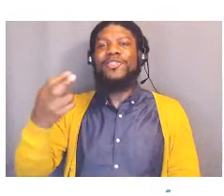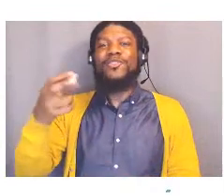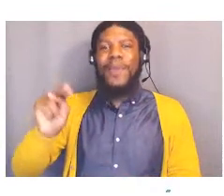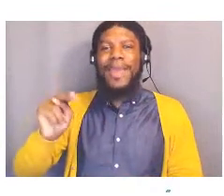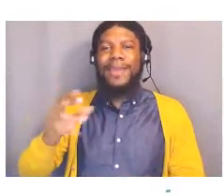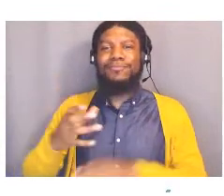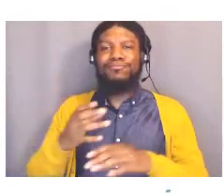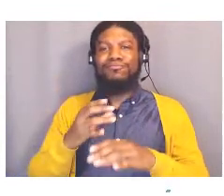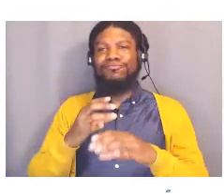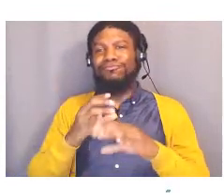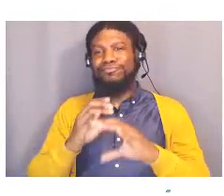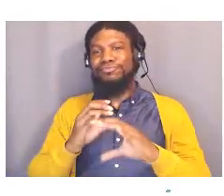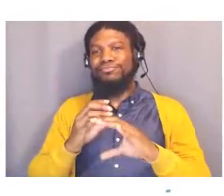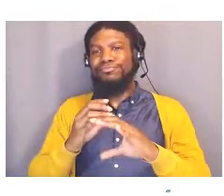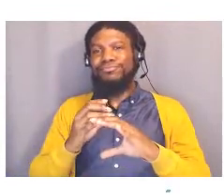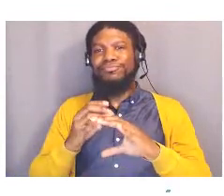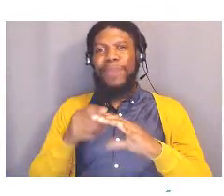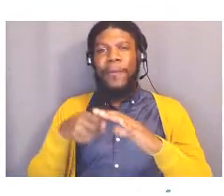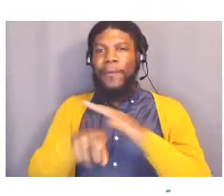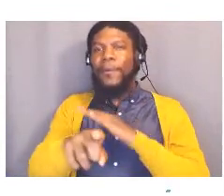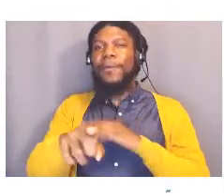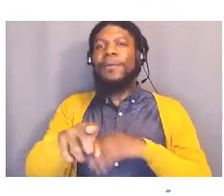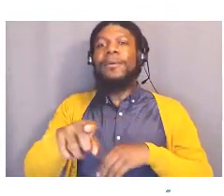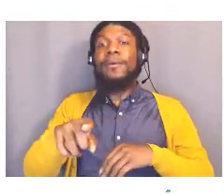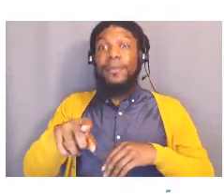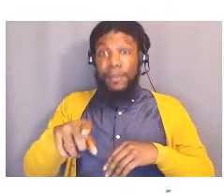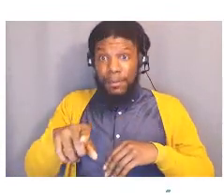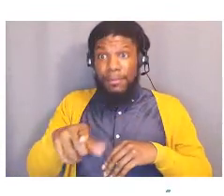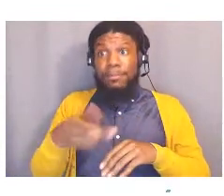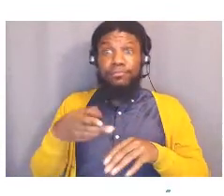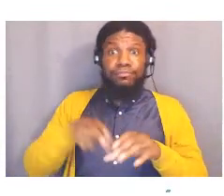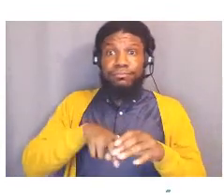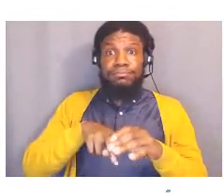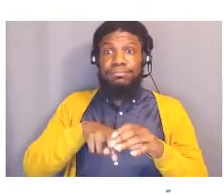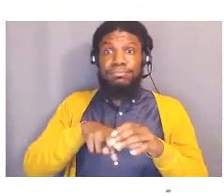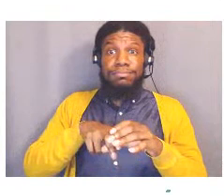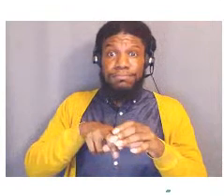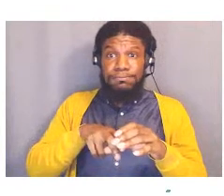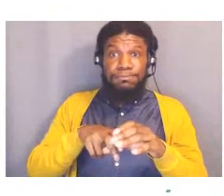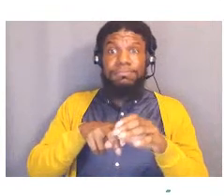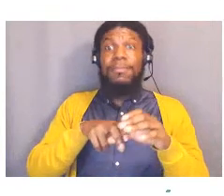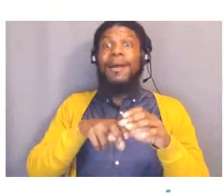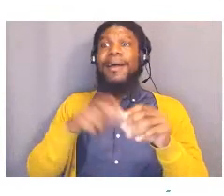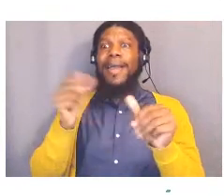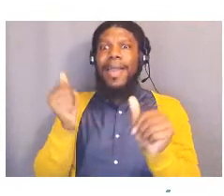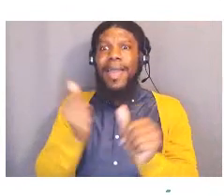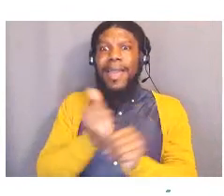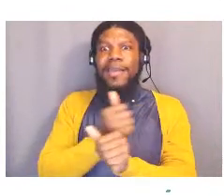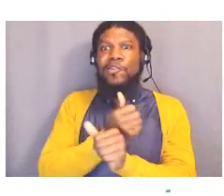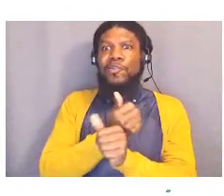And oh yeah, once you took the A train, everything opened up to you.